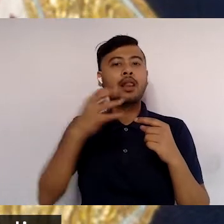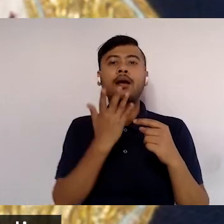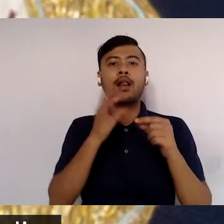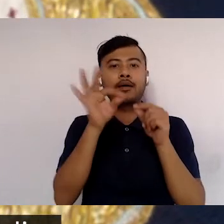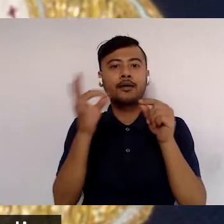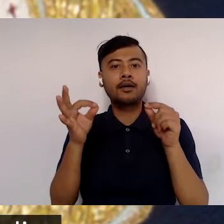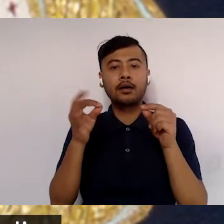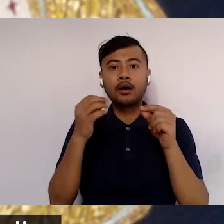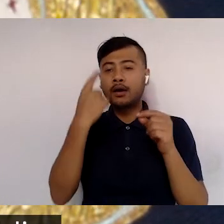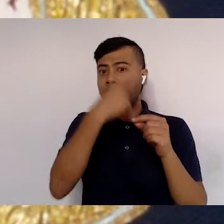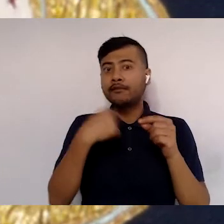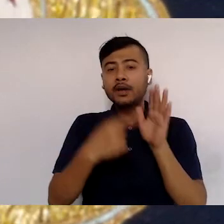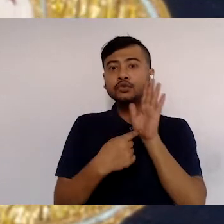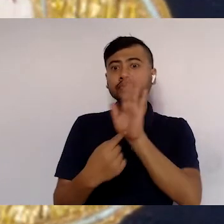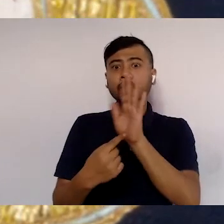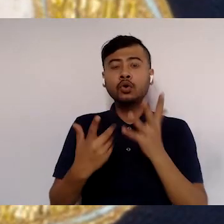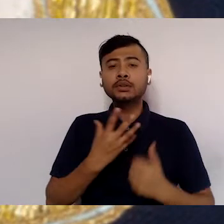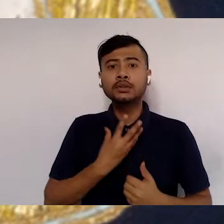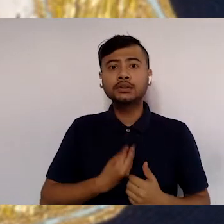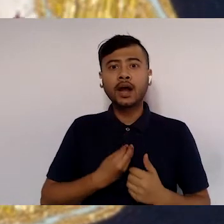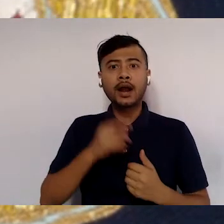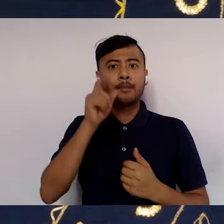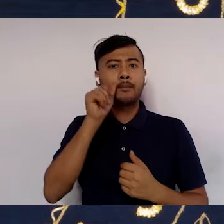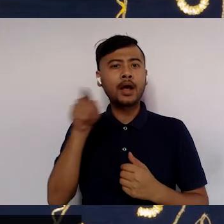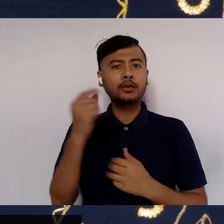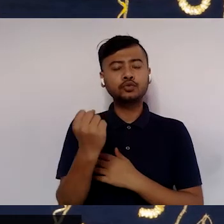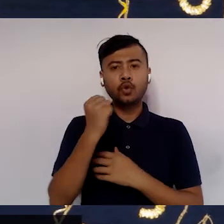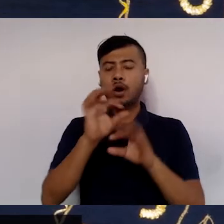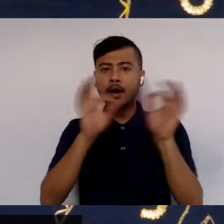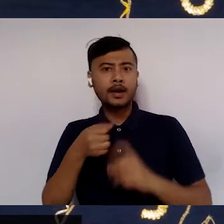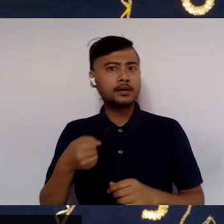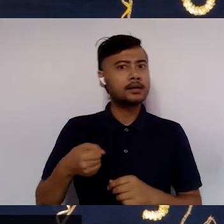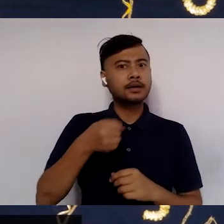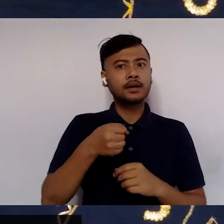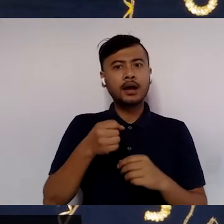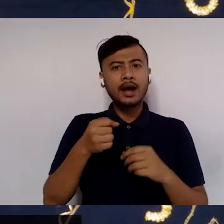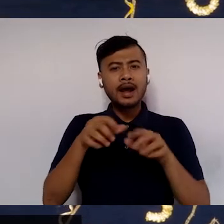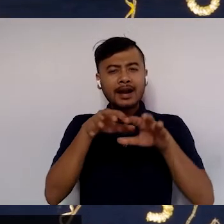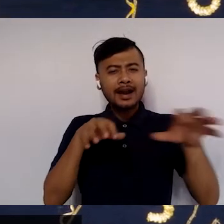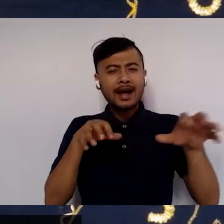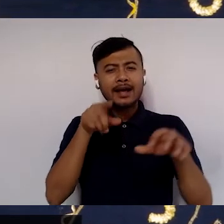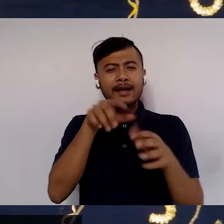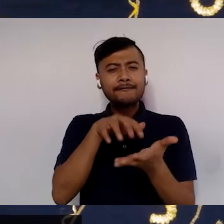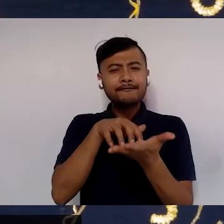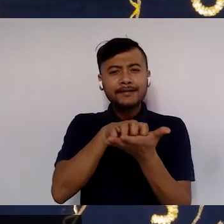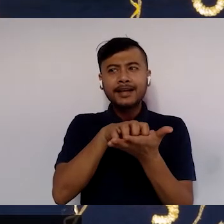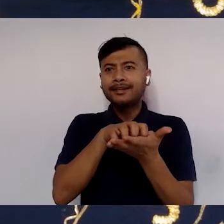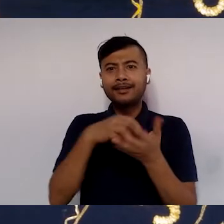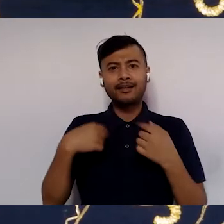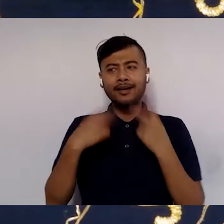as he faces a soldier who seems ready for battle. The tiger turns to us almost as if seeking our